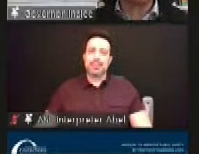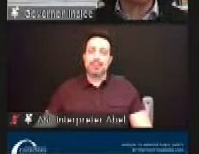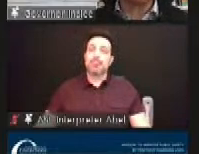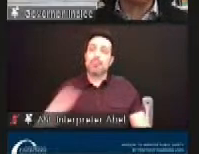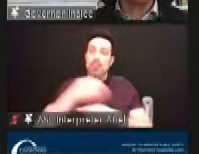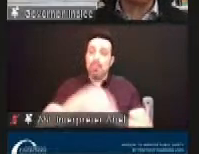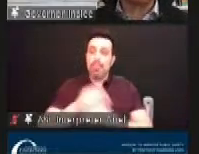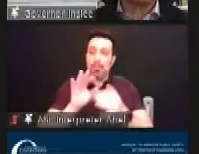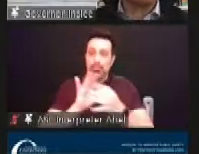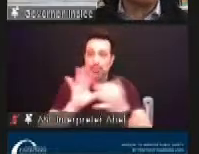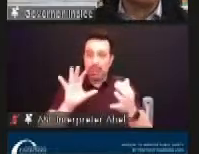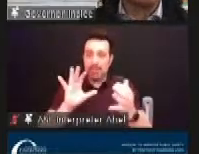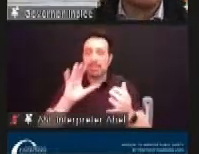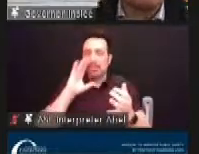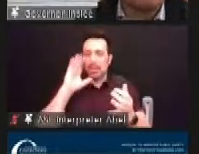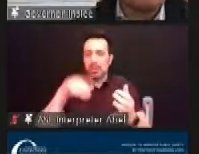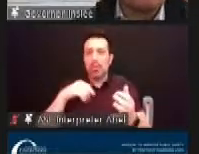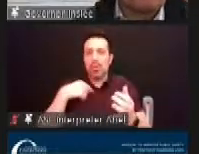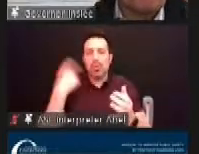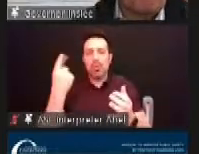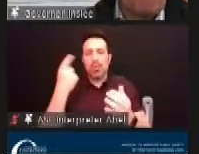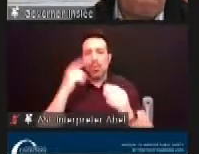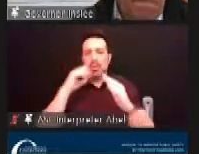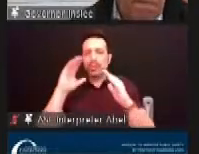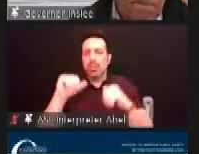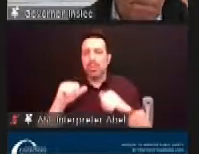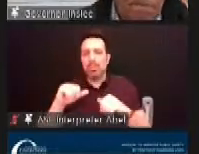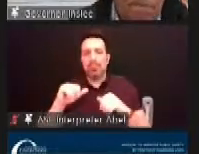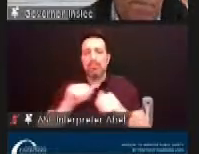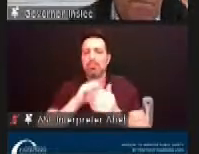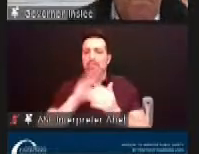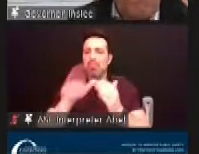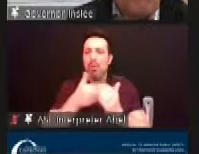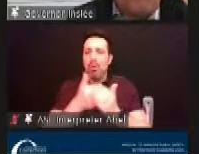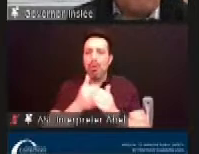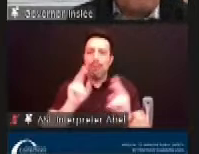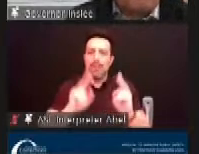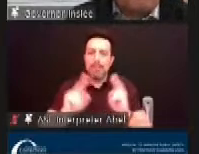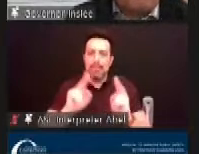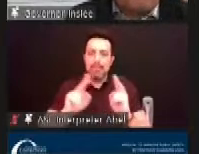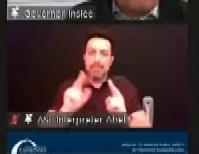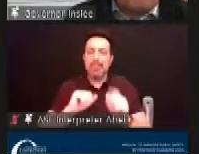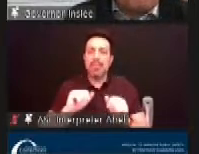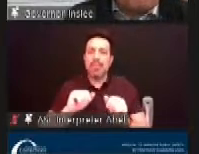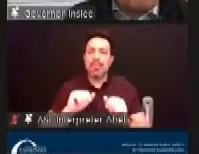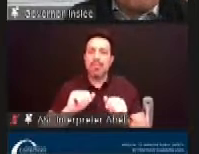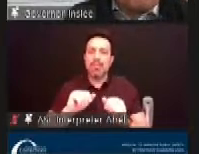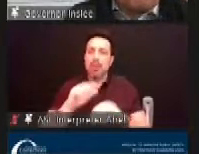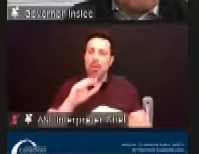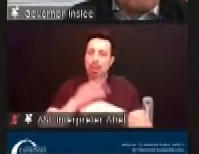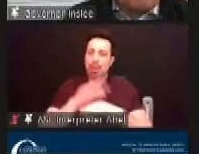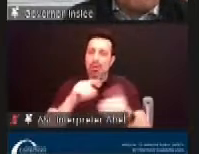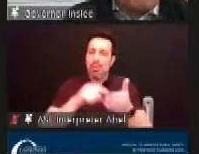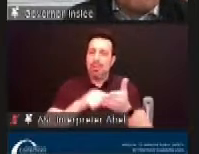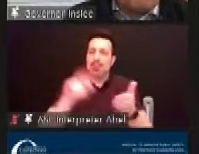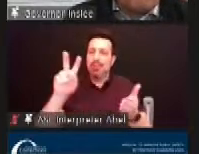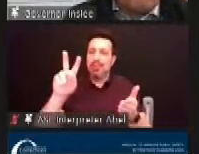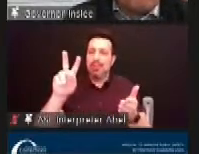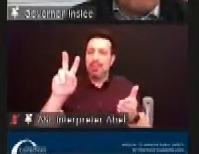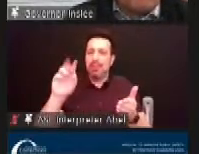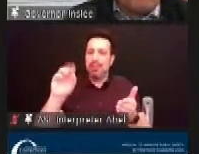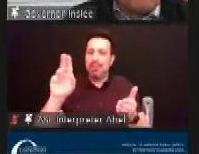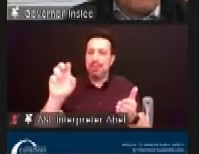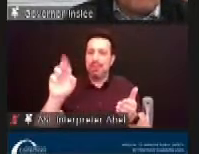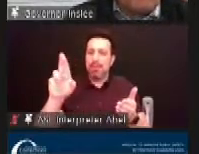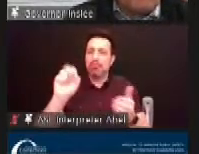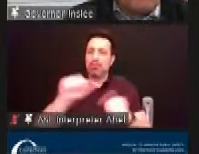Post-release, we always hope that all of the people that on the voucher will be able to establish themselves on